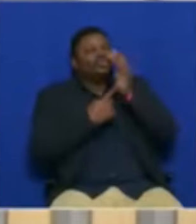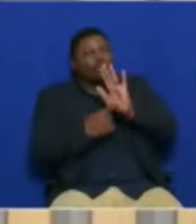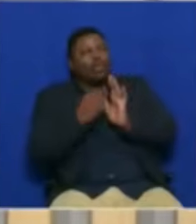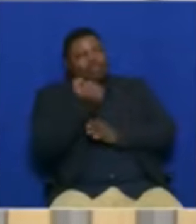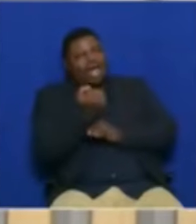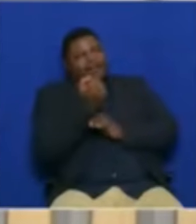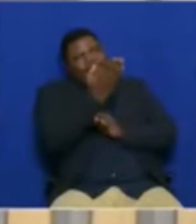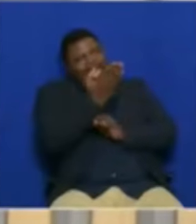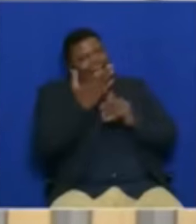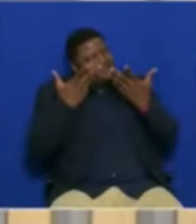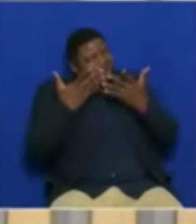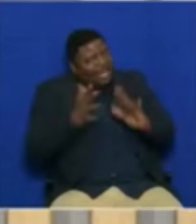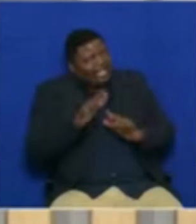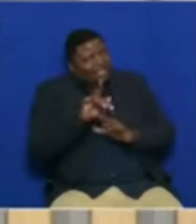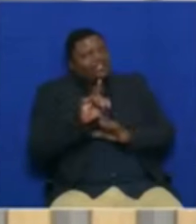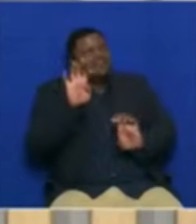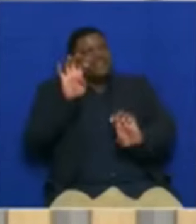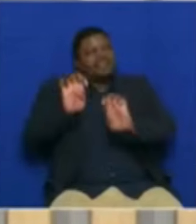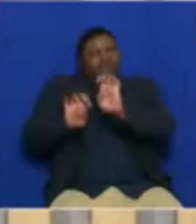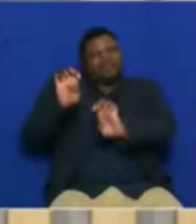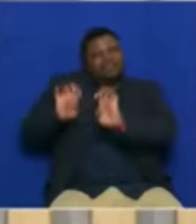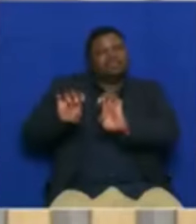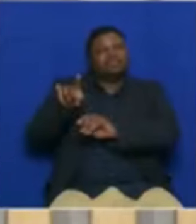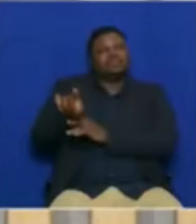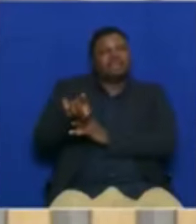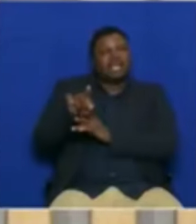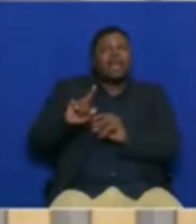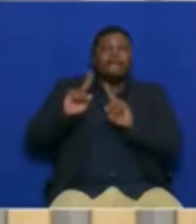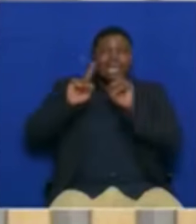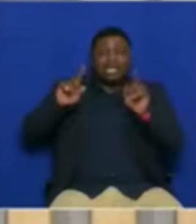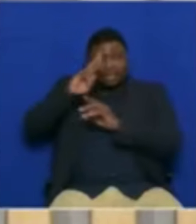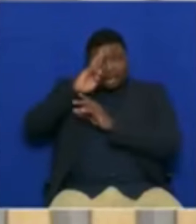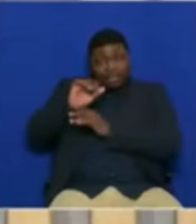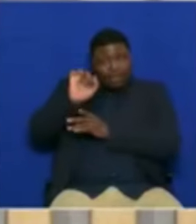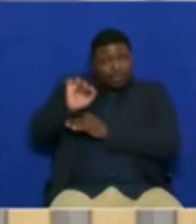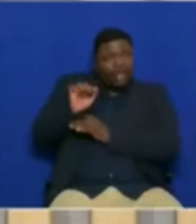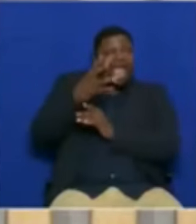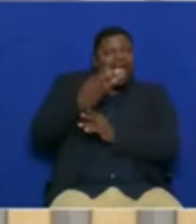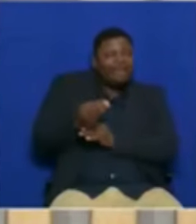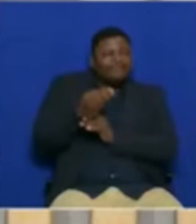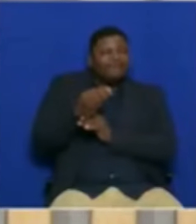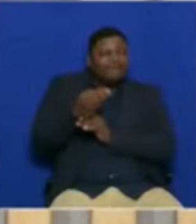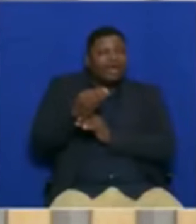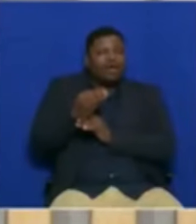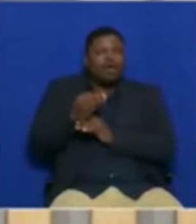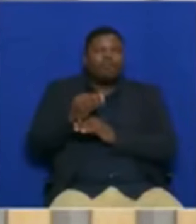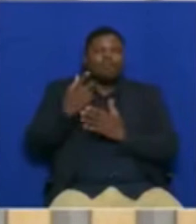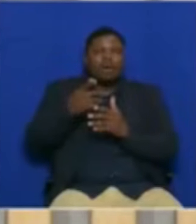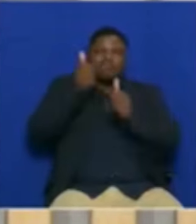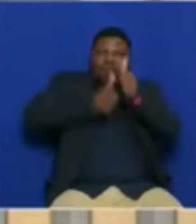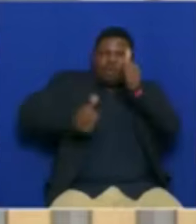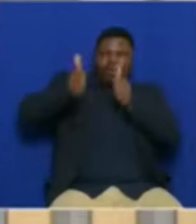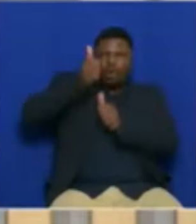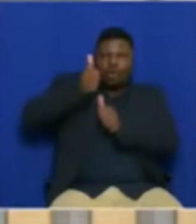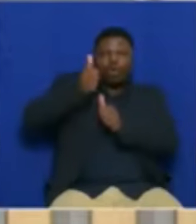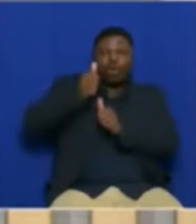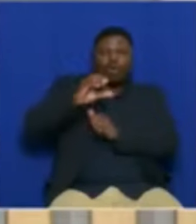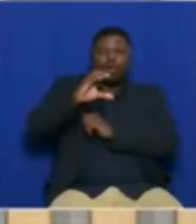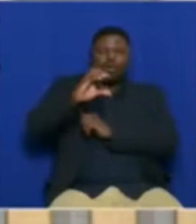can't, because you don't have a commander. The commander must sign off on it, and it cannot be